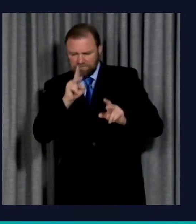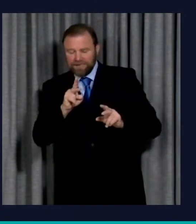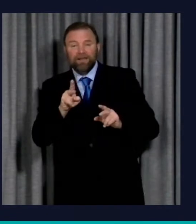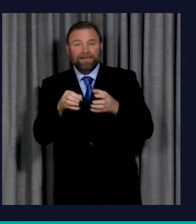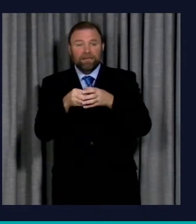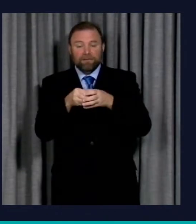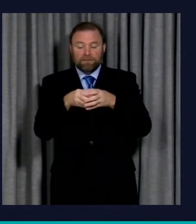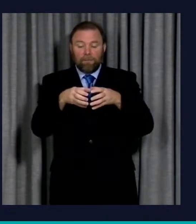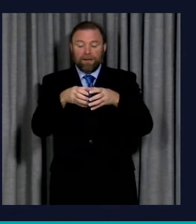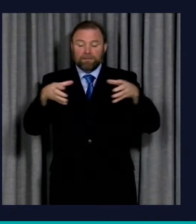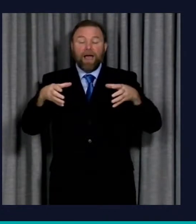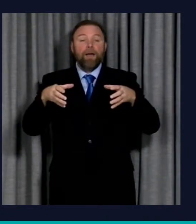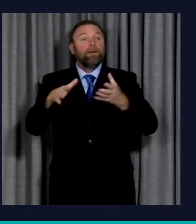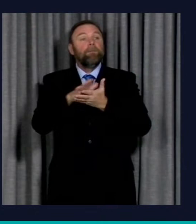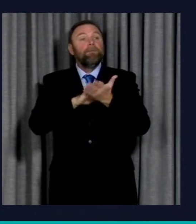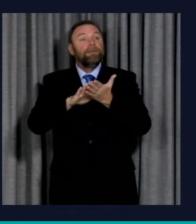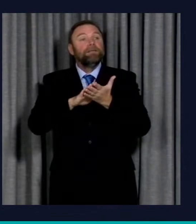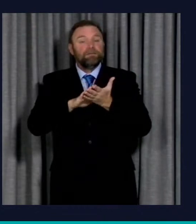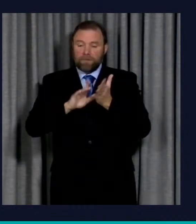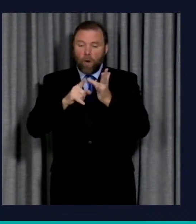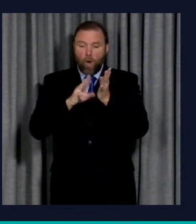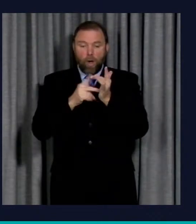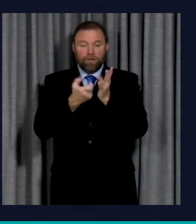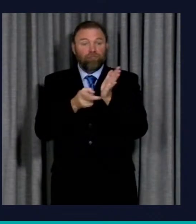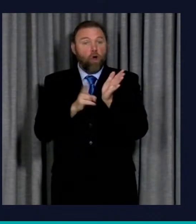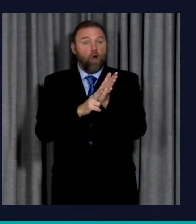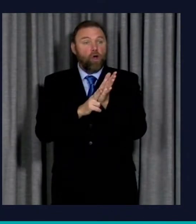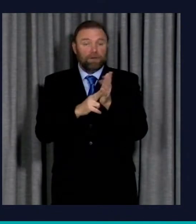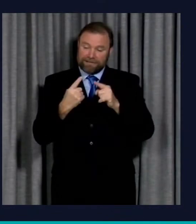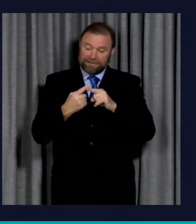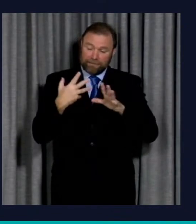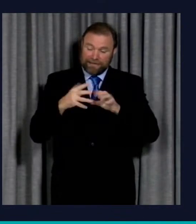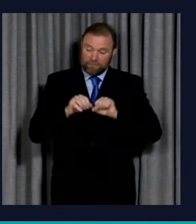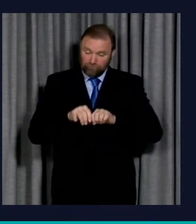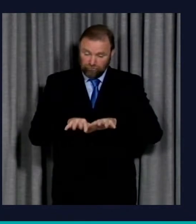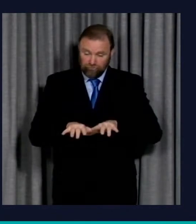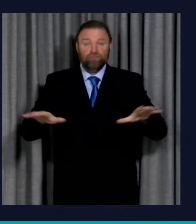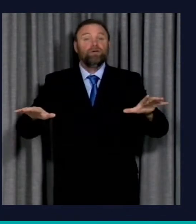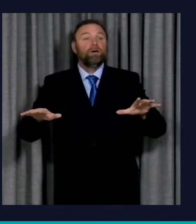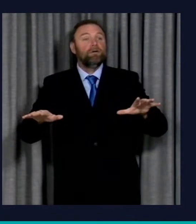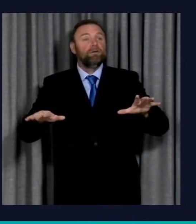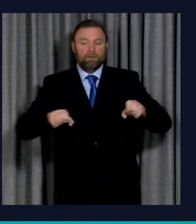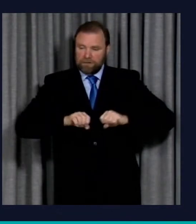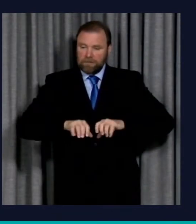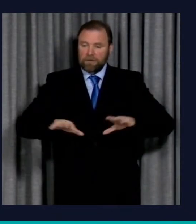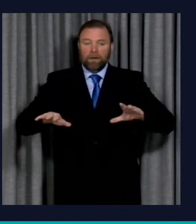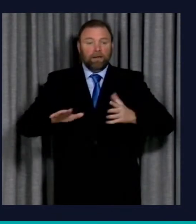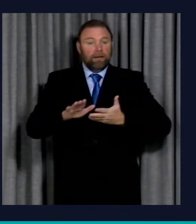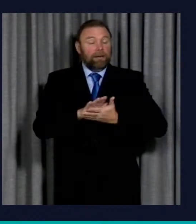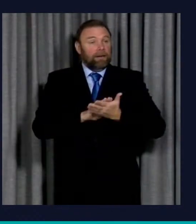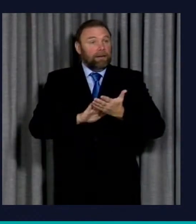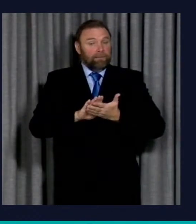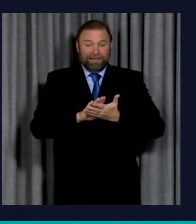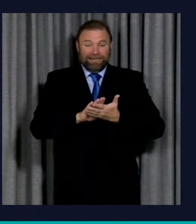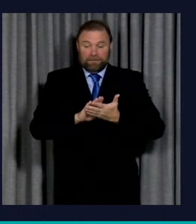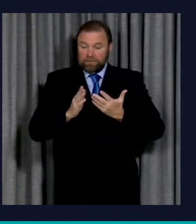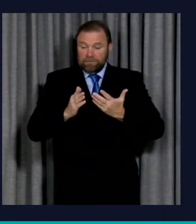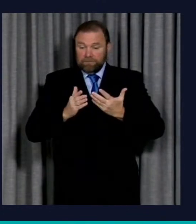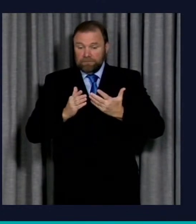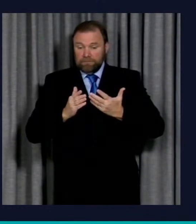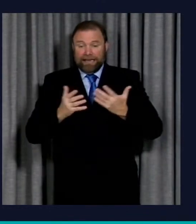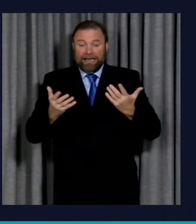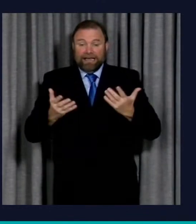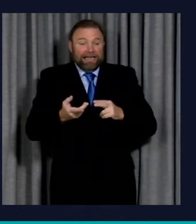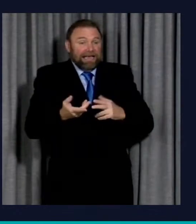doubling time and the speed at which Omicron is transmitting itself to people means that even if it is